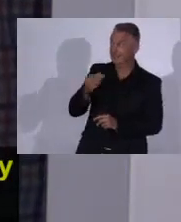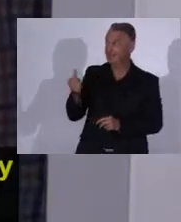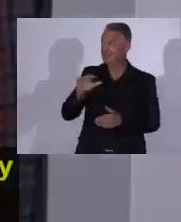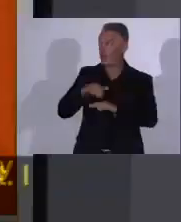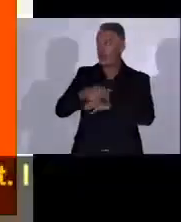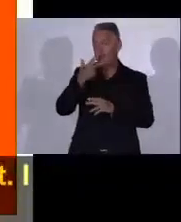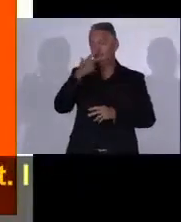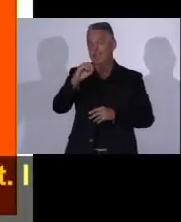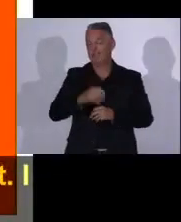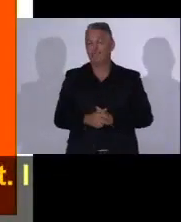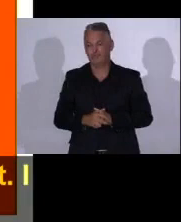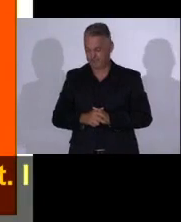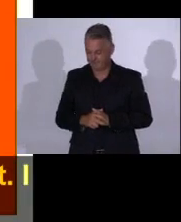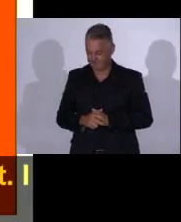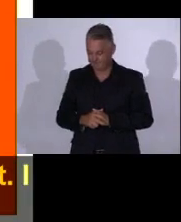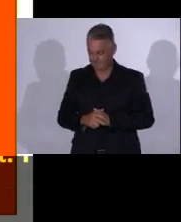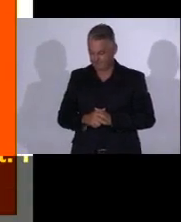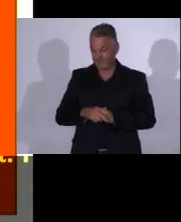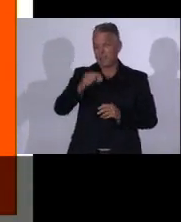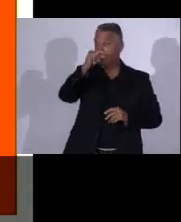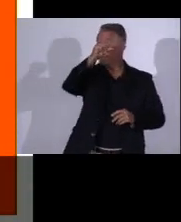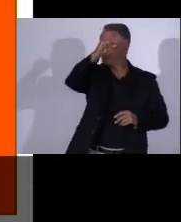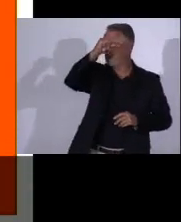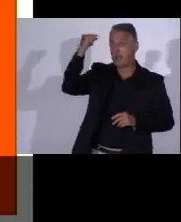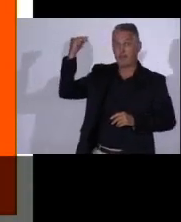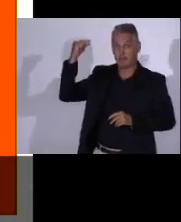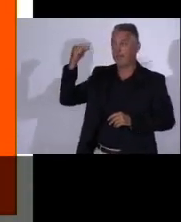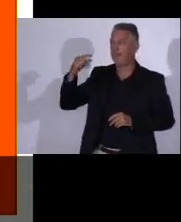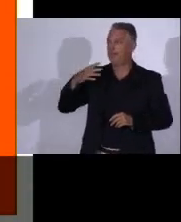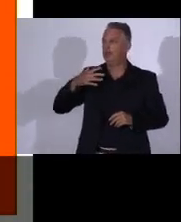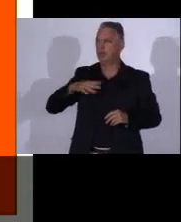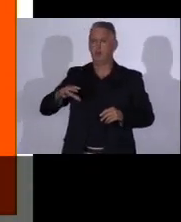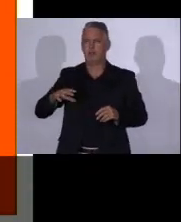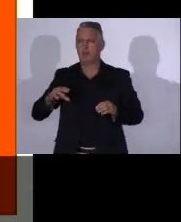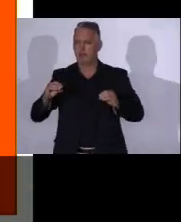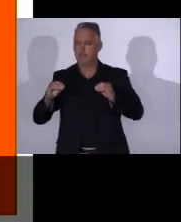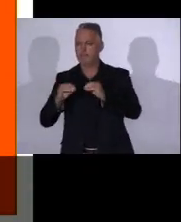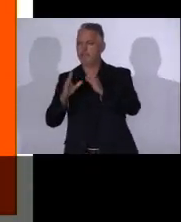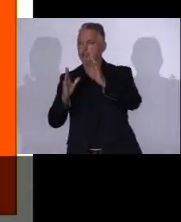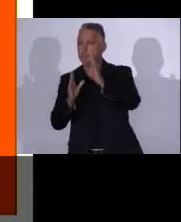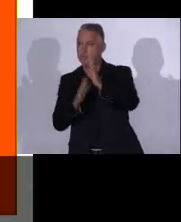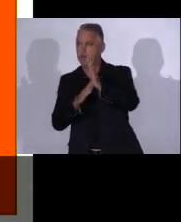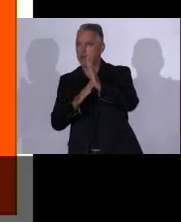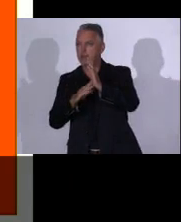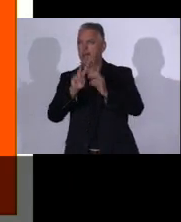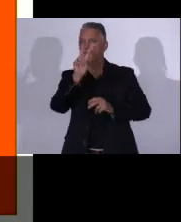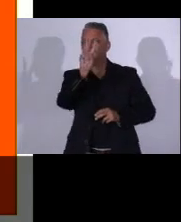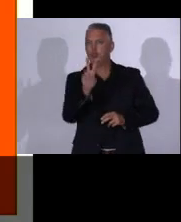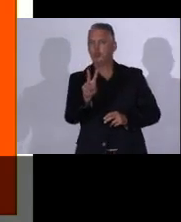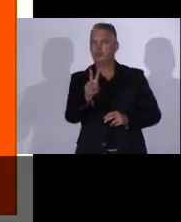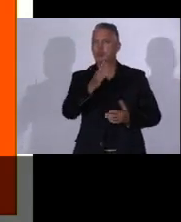So the aims of the camps are, as I said, to benchmark axial versus perceived flexibility, strength and